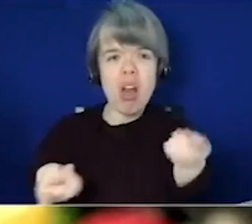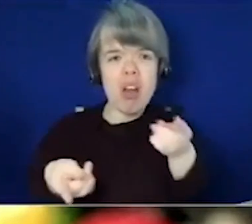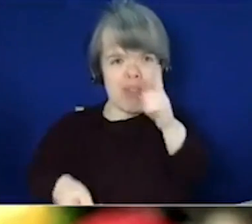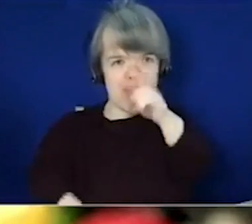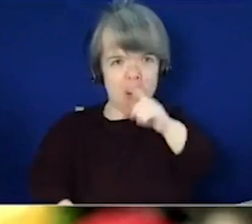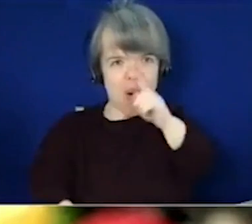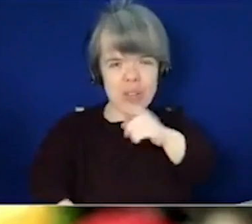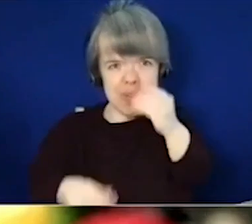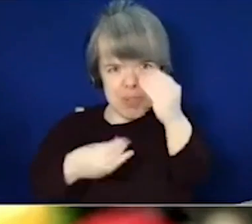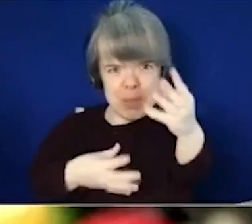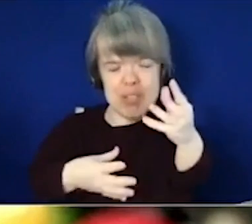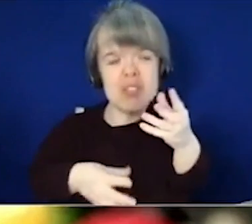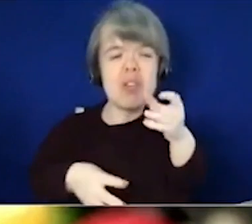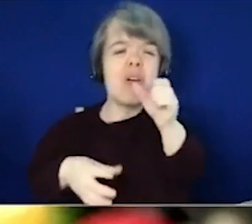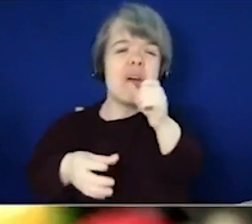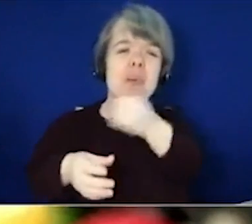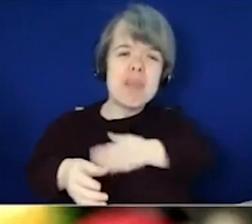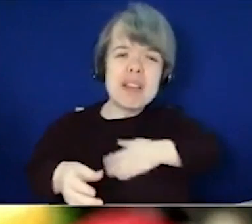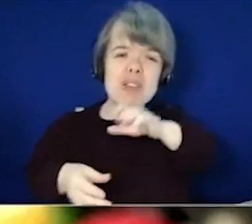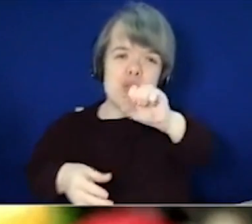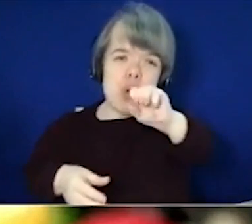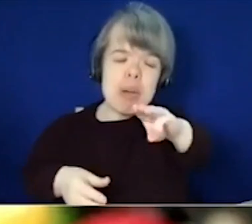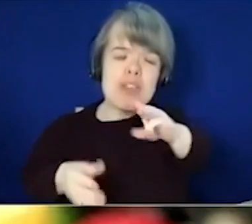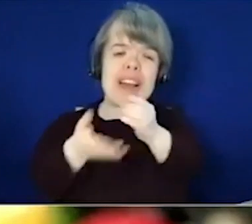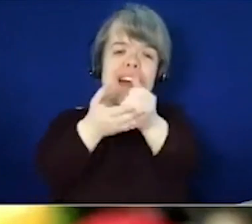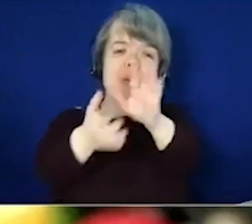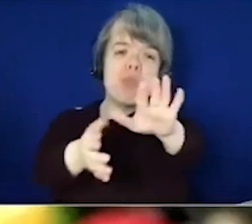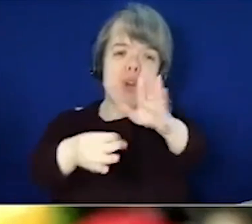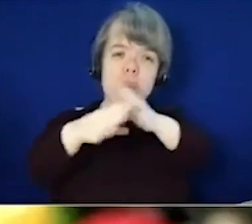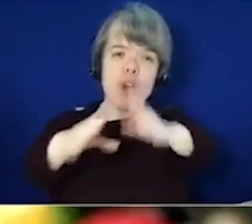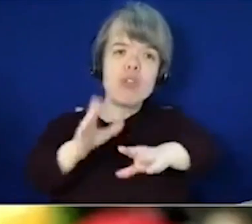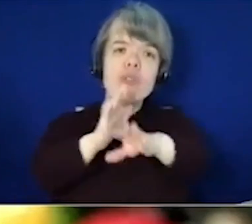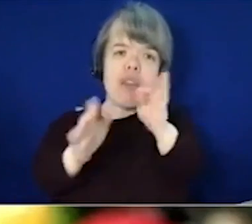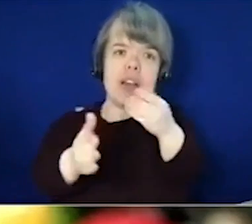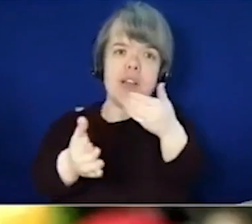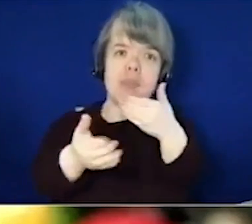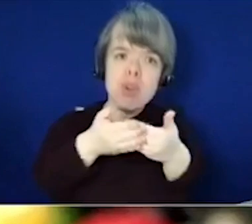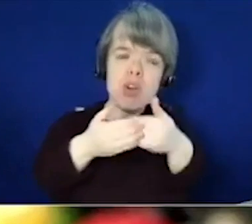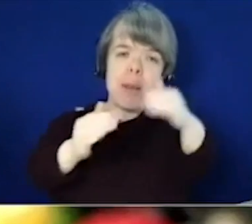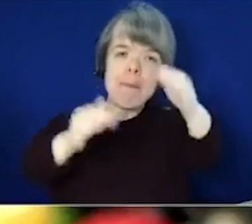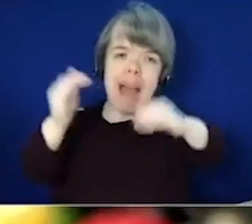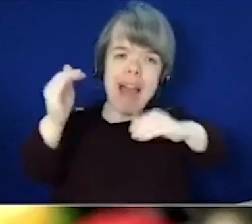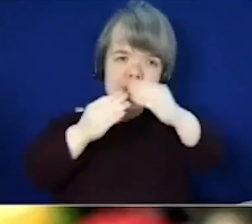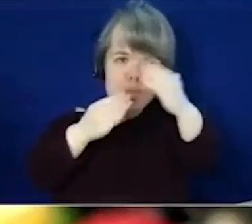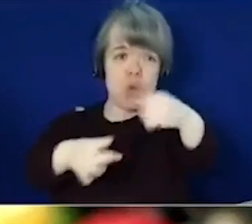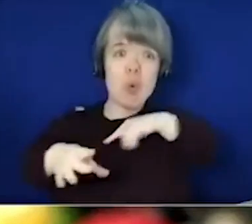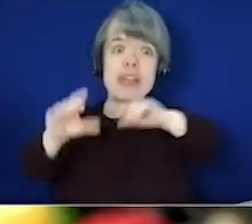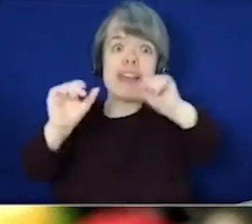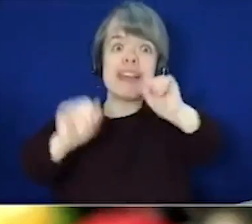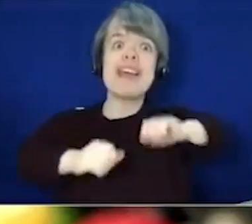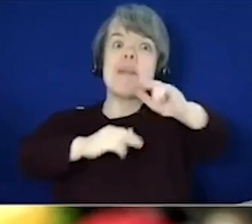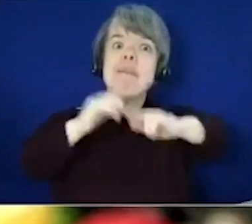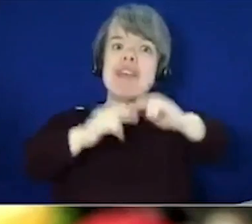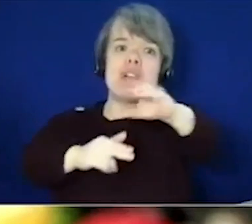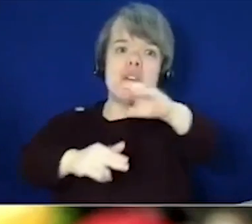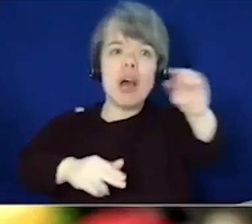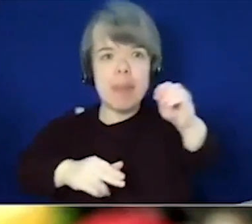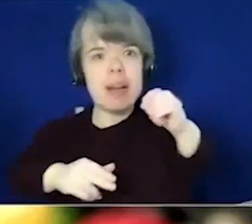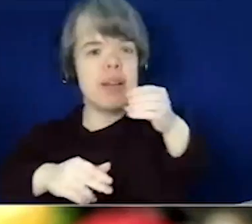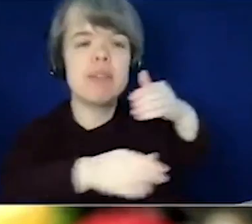It's not okay that a small percentage of partners are voting and then everyone in that store has no choice, has no voice except through a union